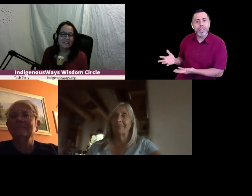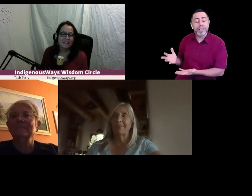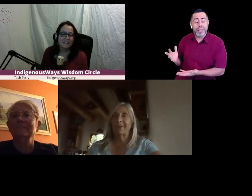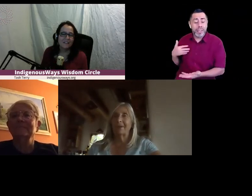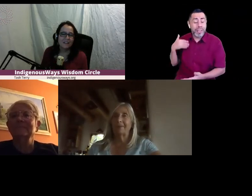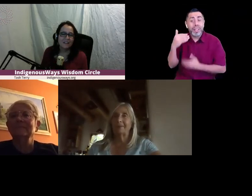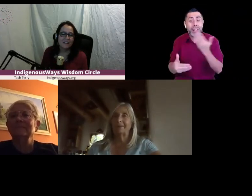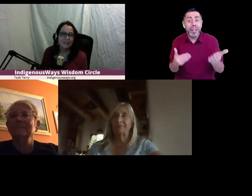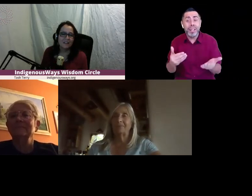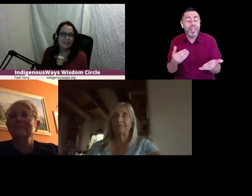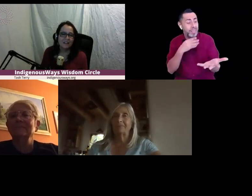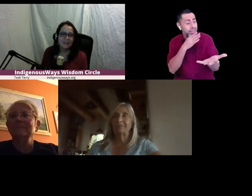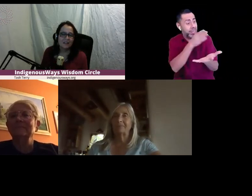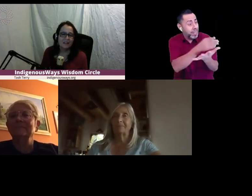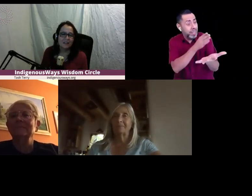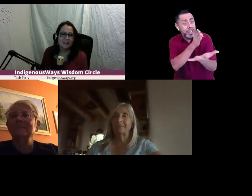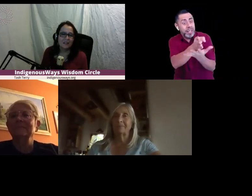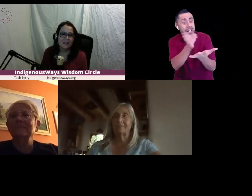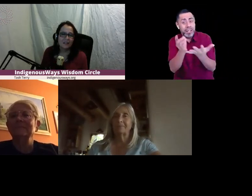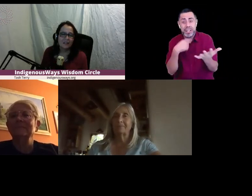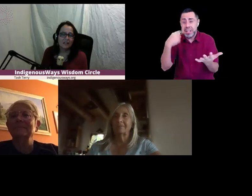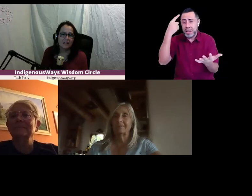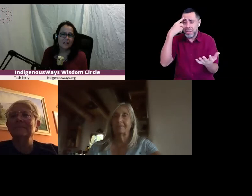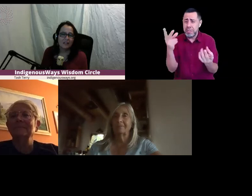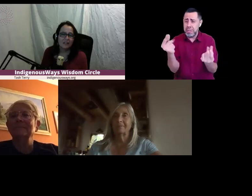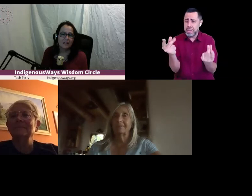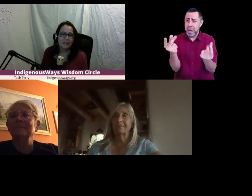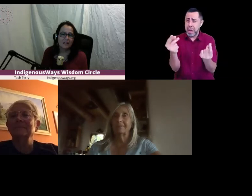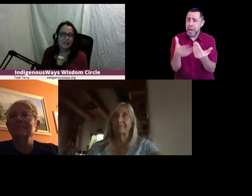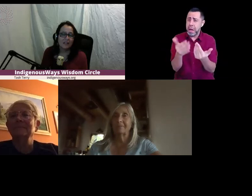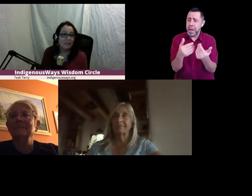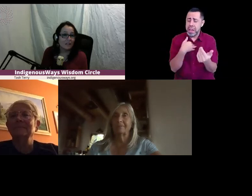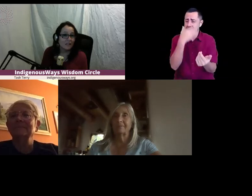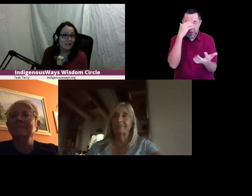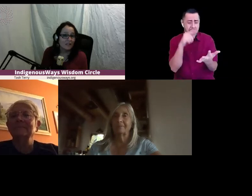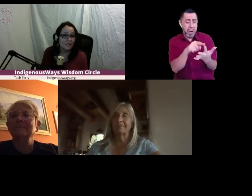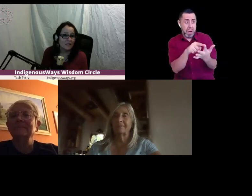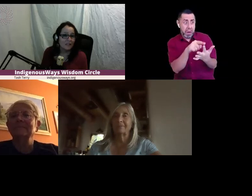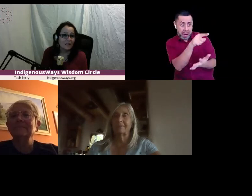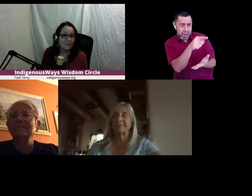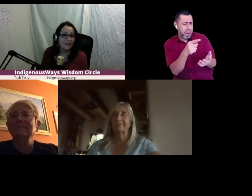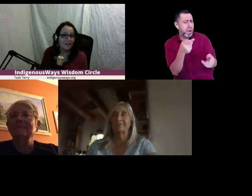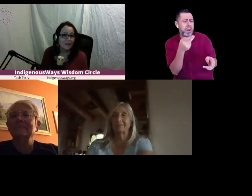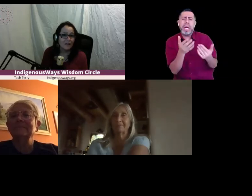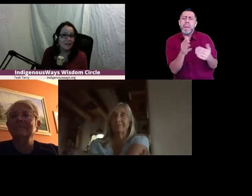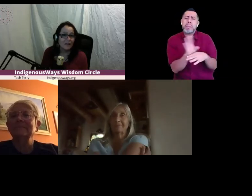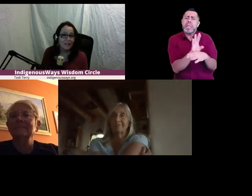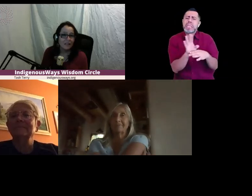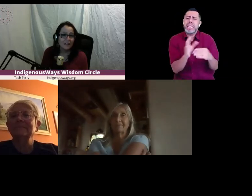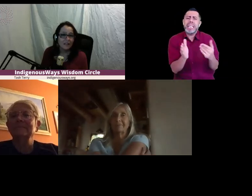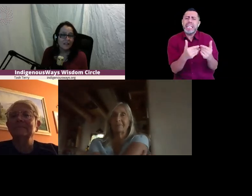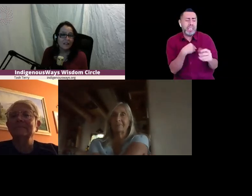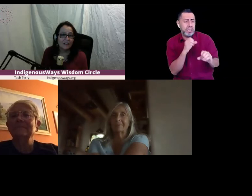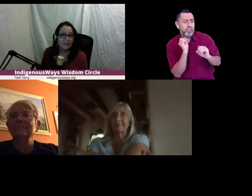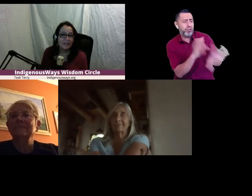that I thought, oh, she's always doing this at this time. I'll quickly give her food and move on. But